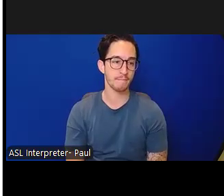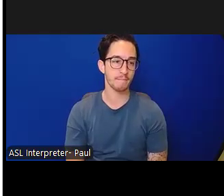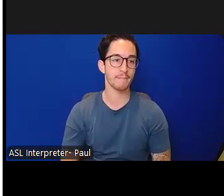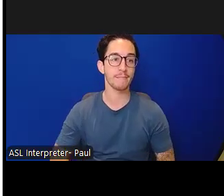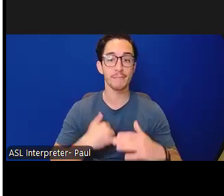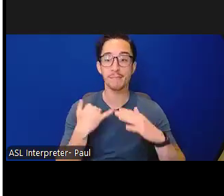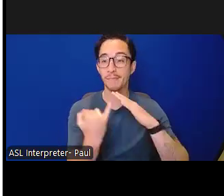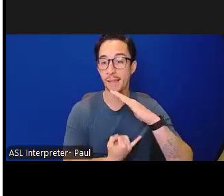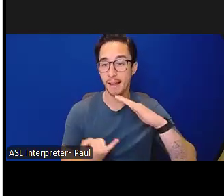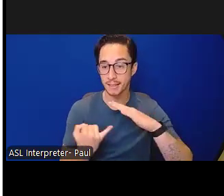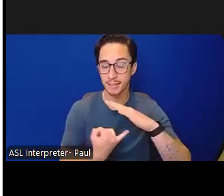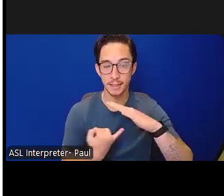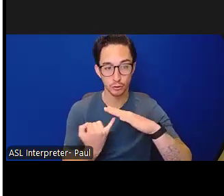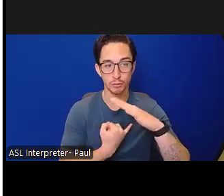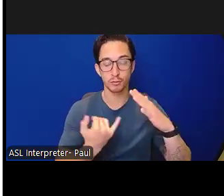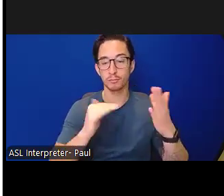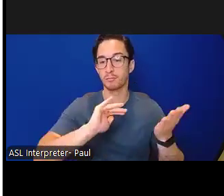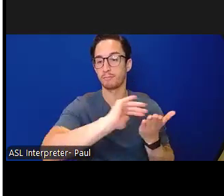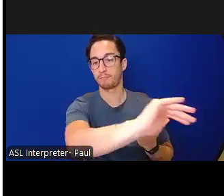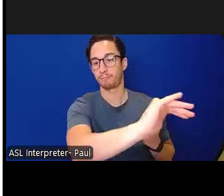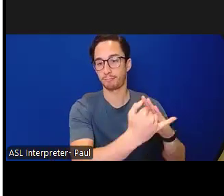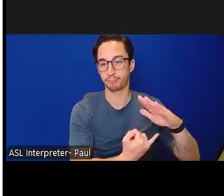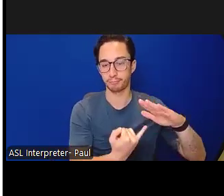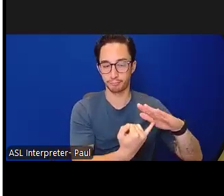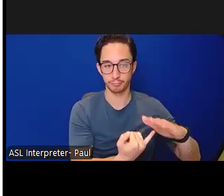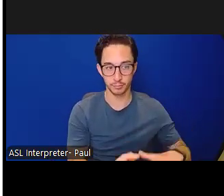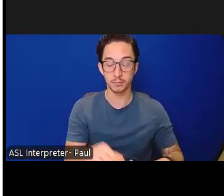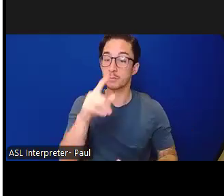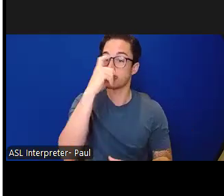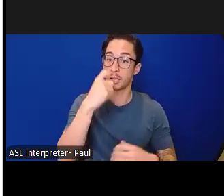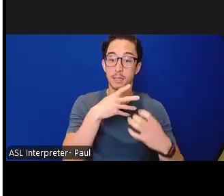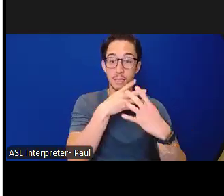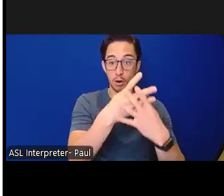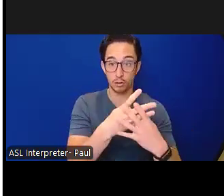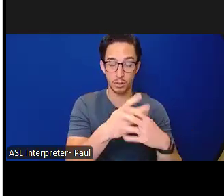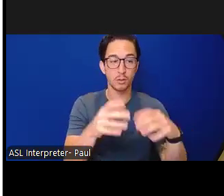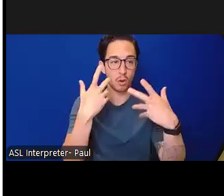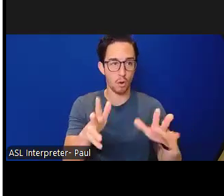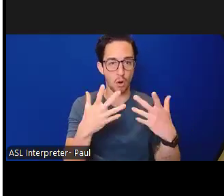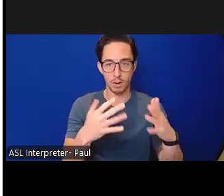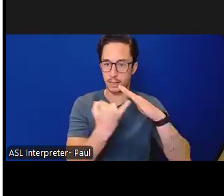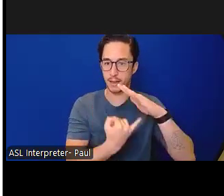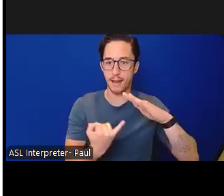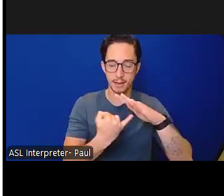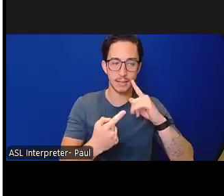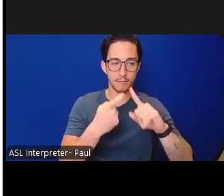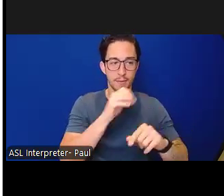isolation and alienation, right? Because they're incarcerated, they're already isolated from their